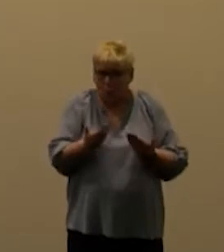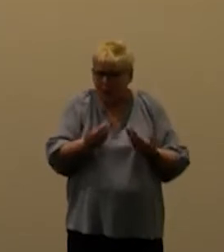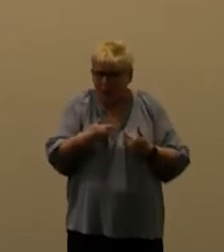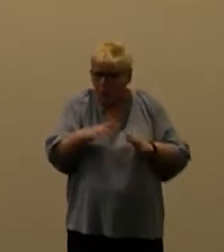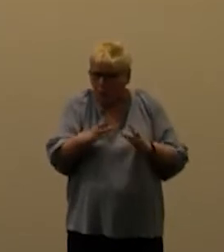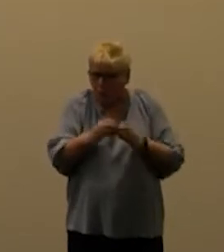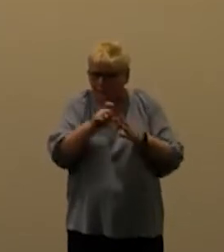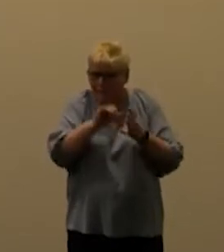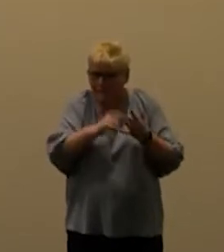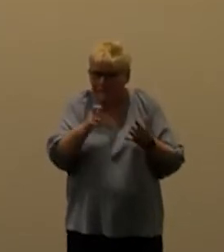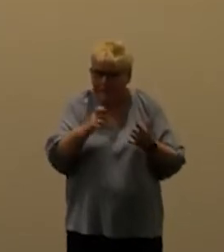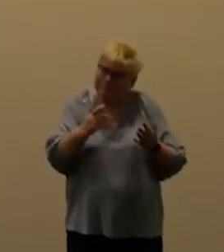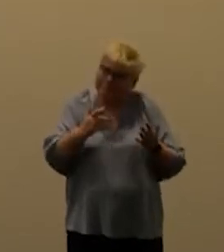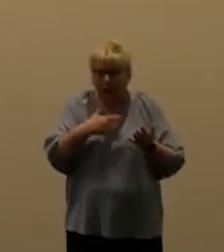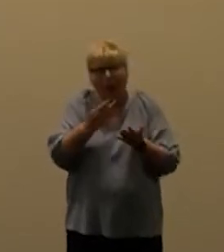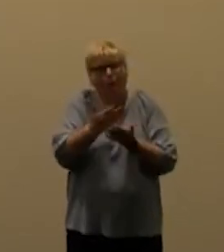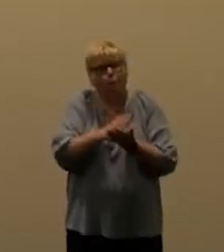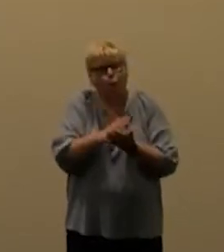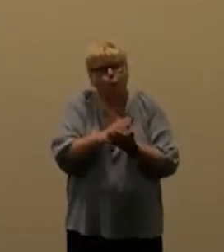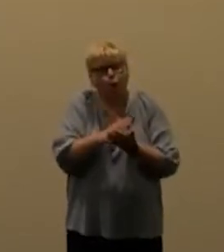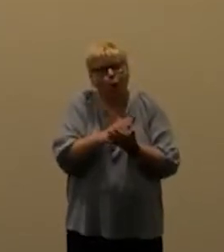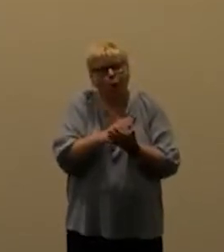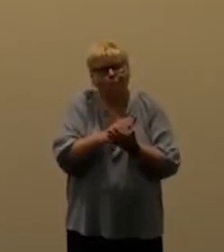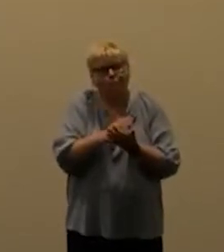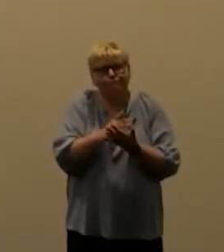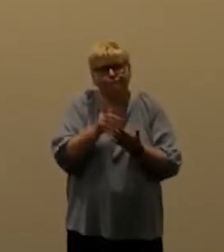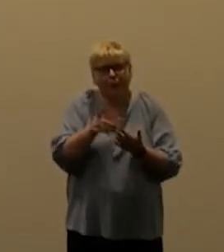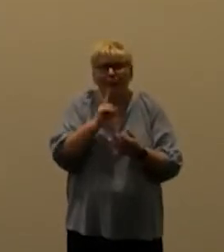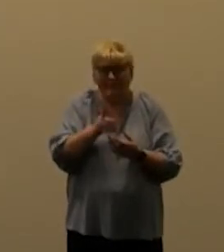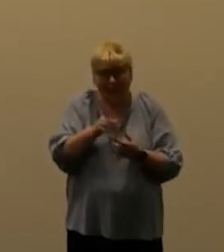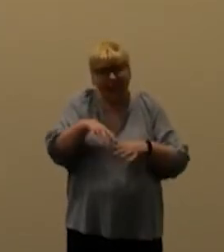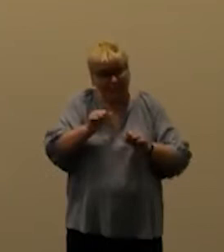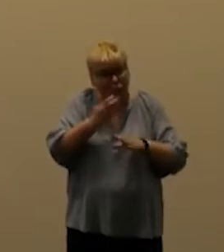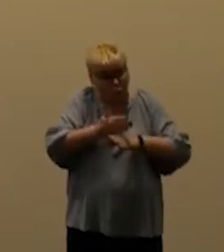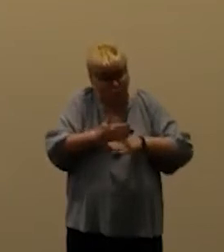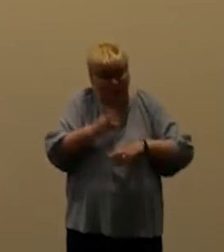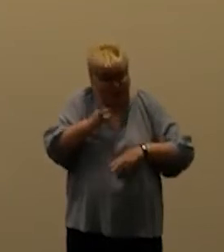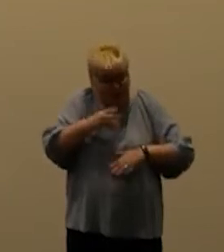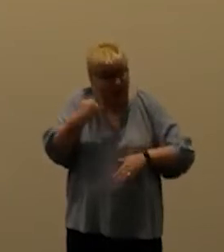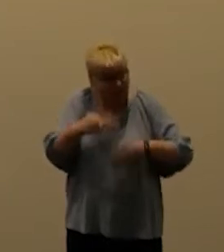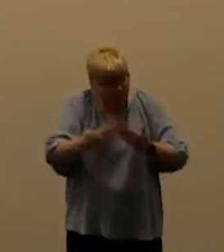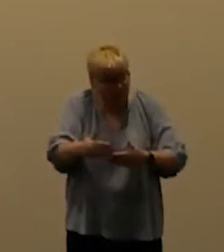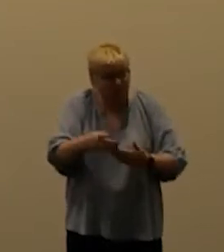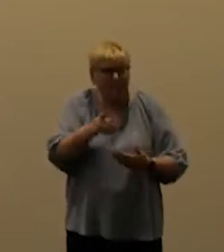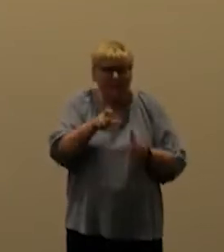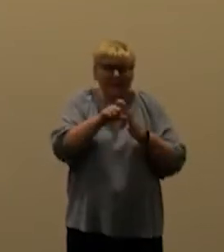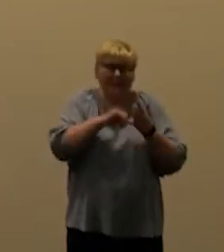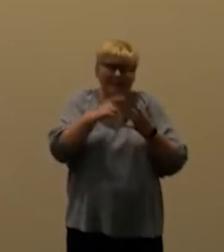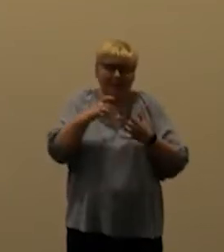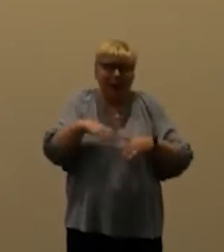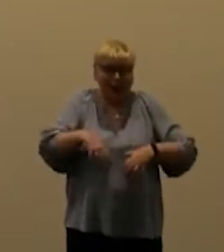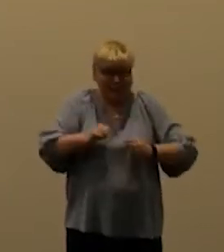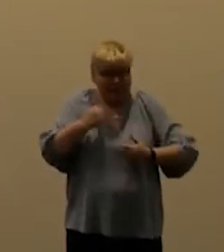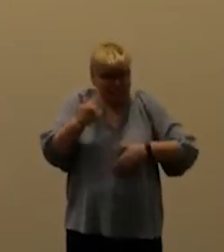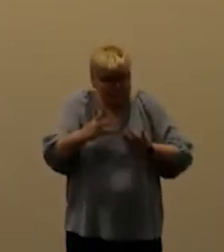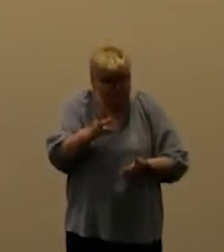DSC? I'm not entirely sure. That they said they're picking up work again on it, so I'm hopeful that DSC picks back up steam and